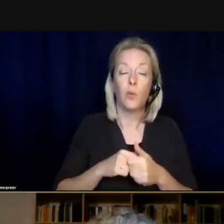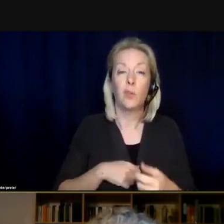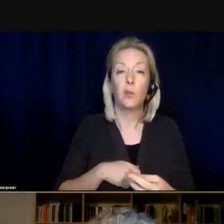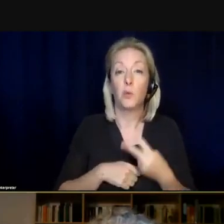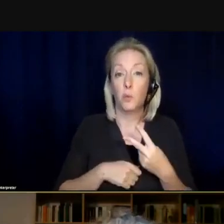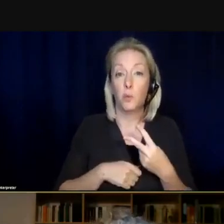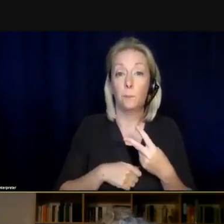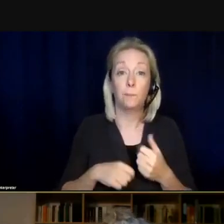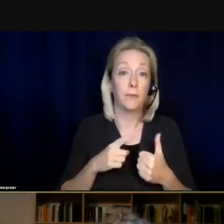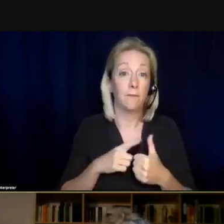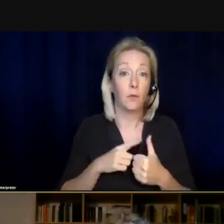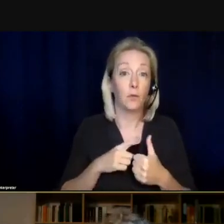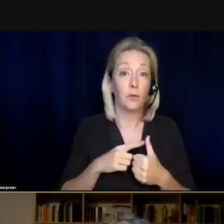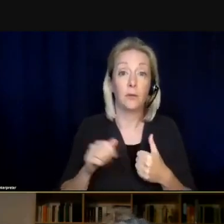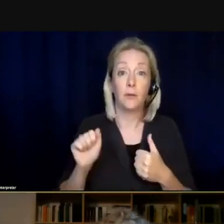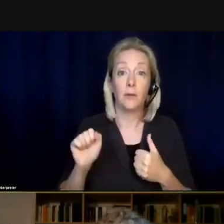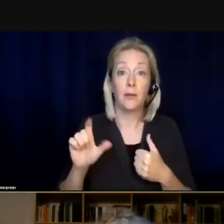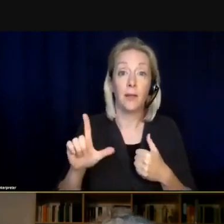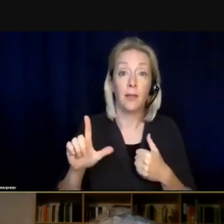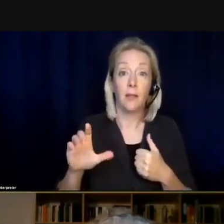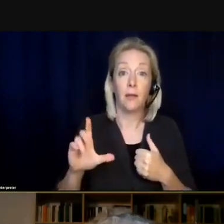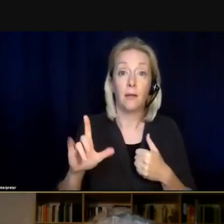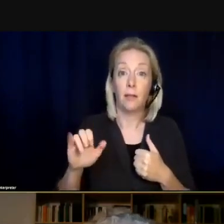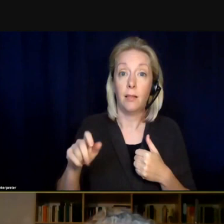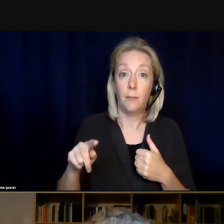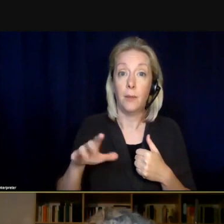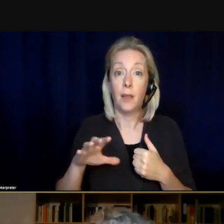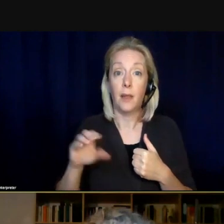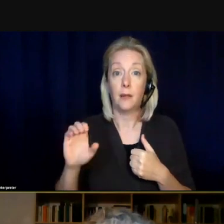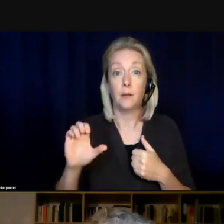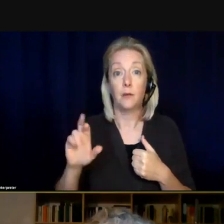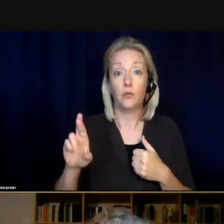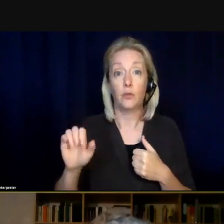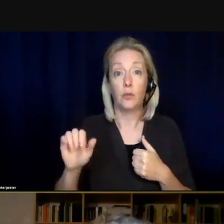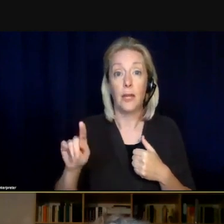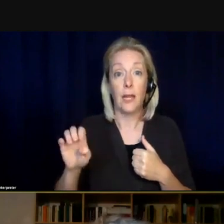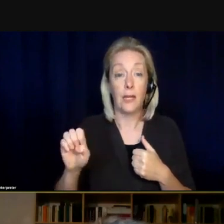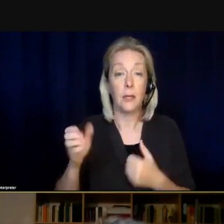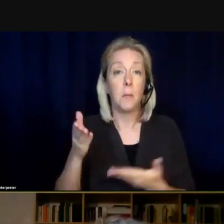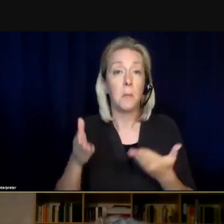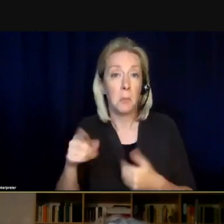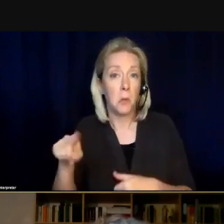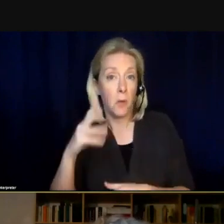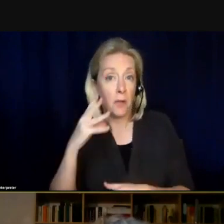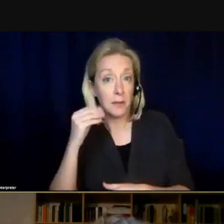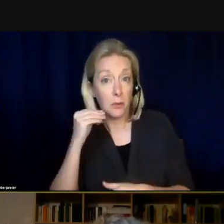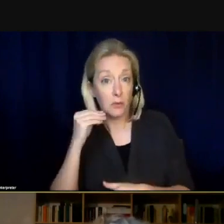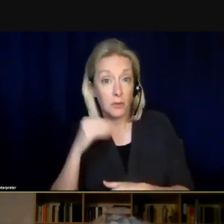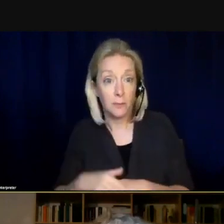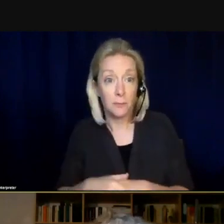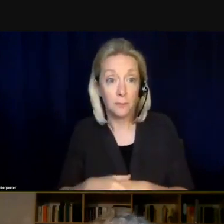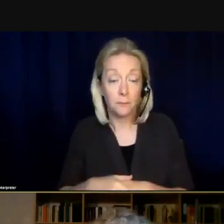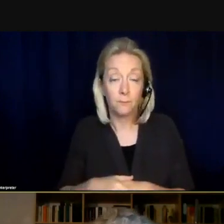products. First, ASL Clip and Create. And some of you may have gotten this. And we made our first